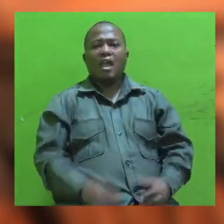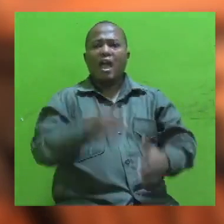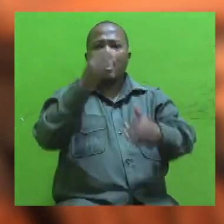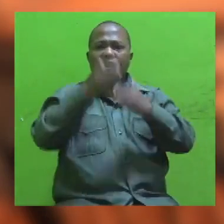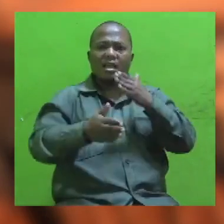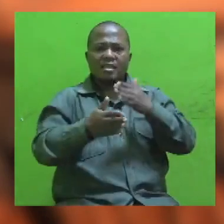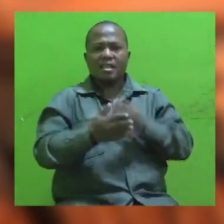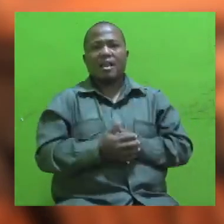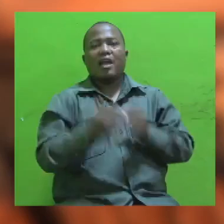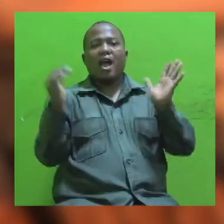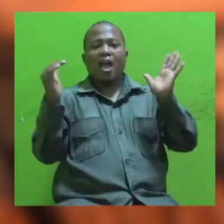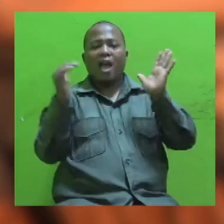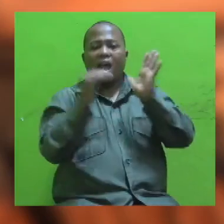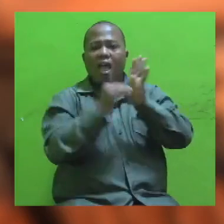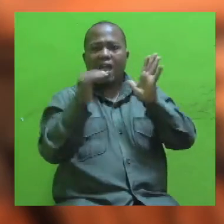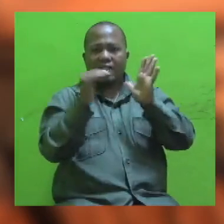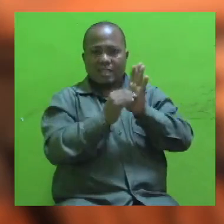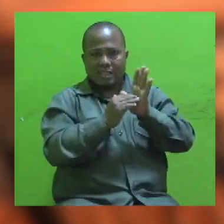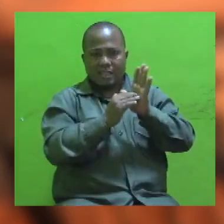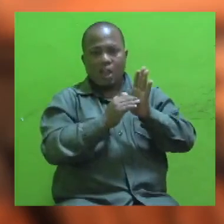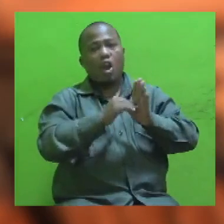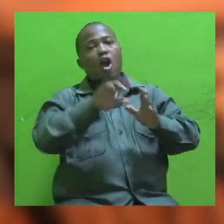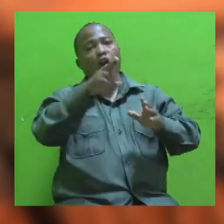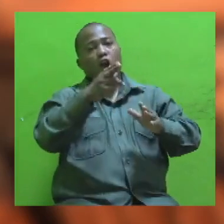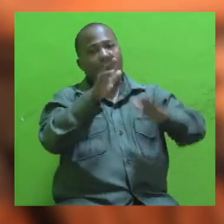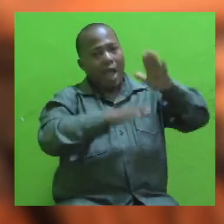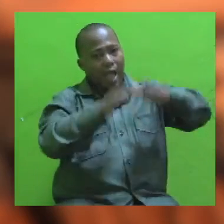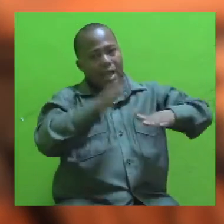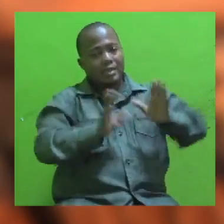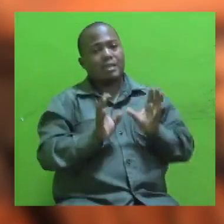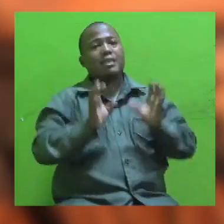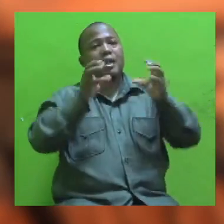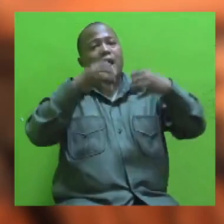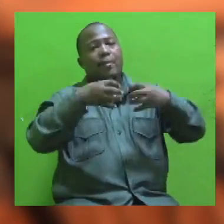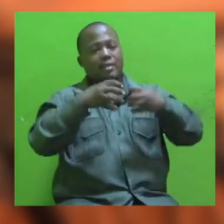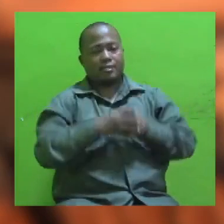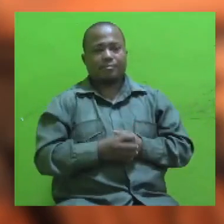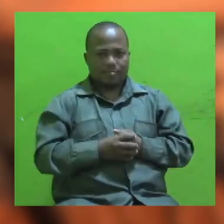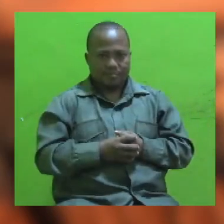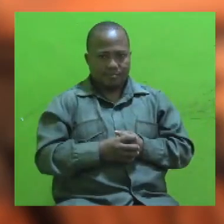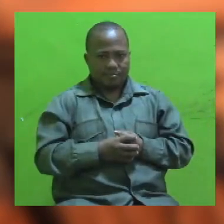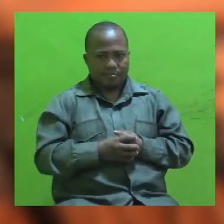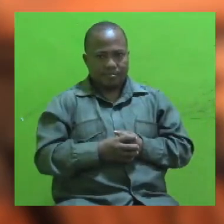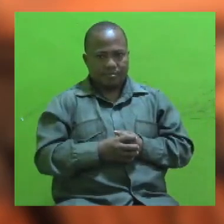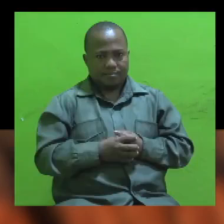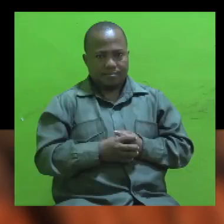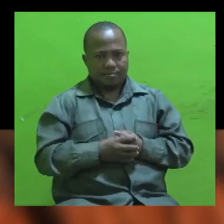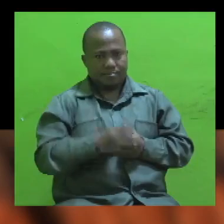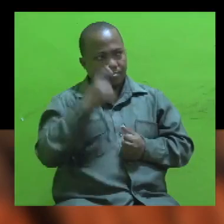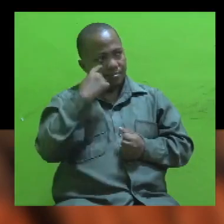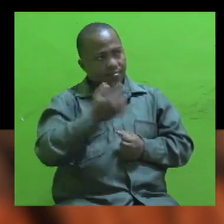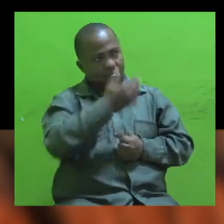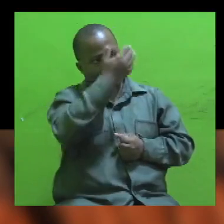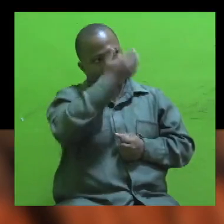is Ethics Committee. Those committees are so important to make sure the district is working effectively.